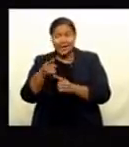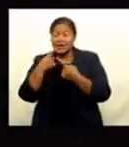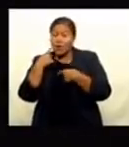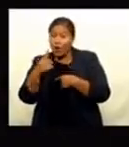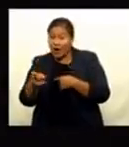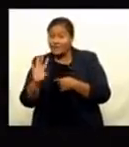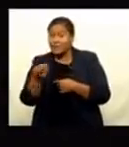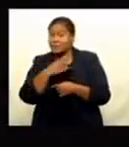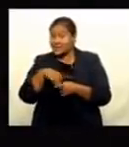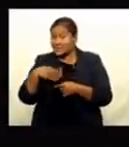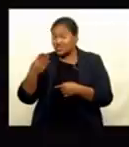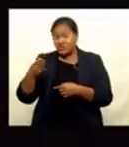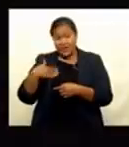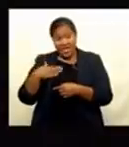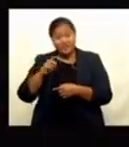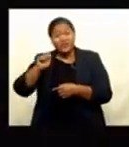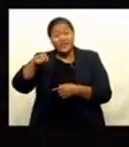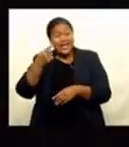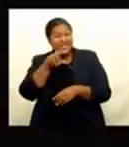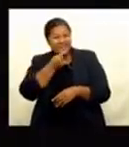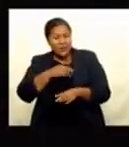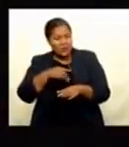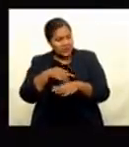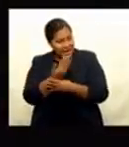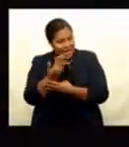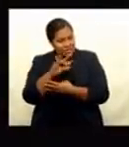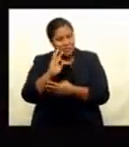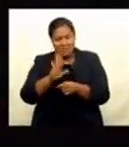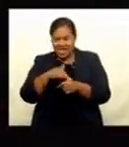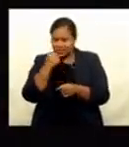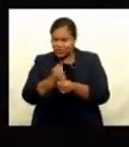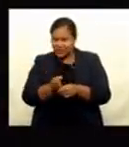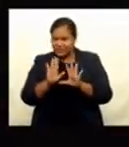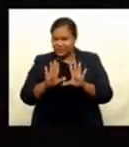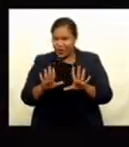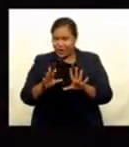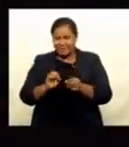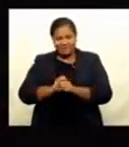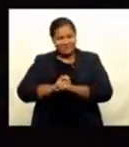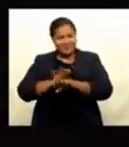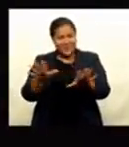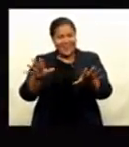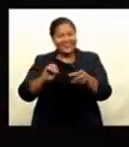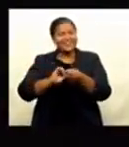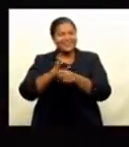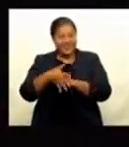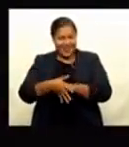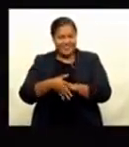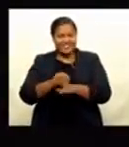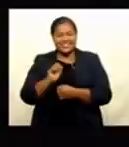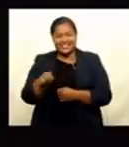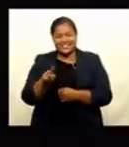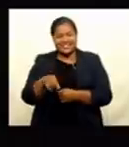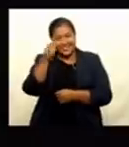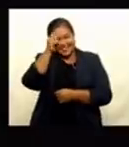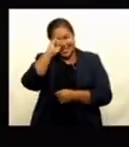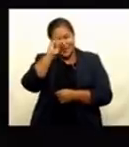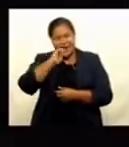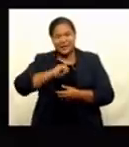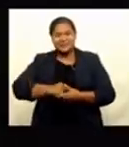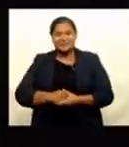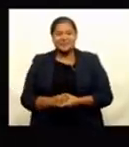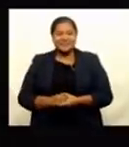Health in the next few days to ensure they try to put a stop to or minimize the spread of the virus in the area.